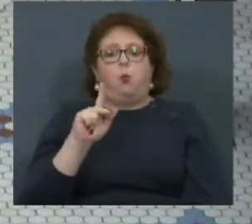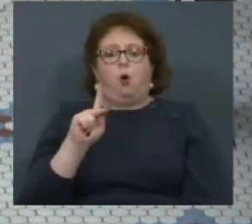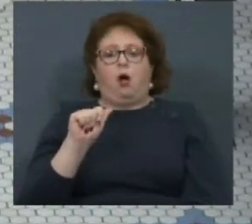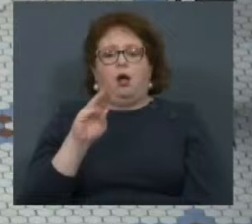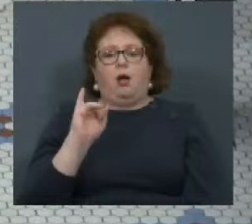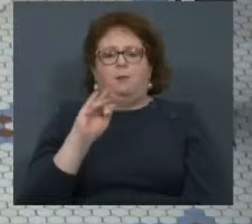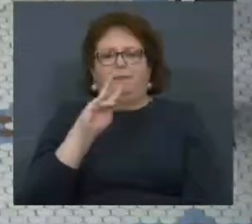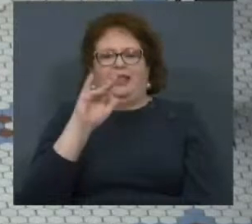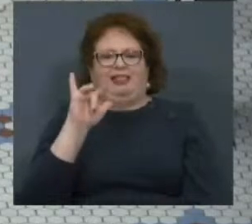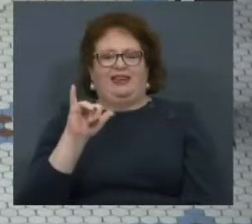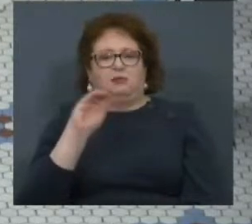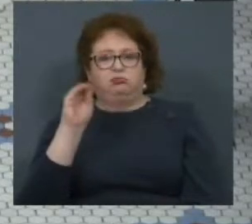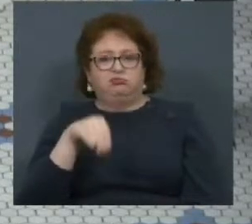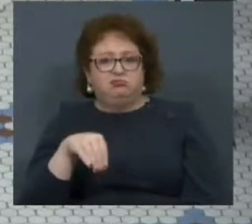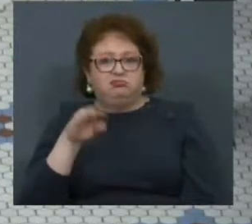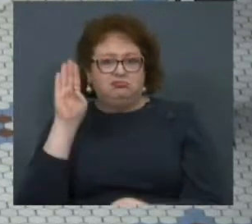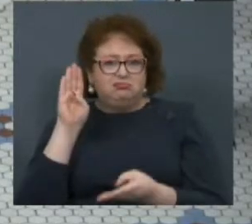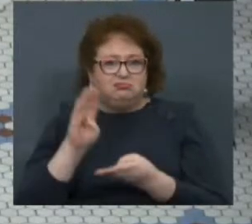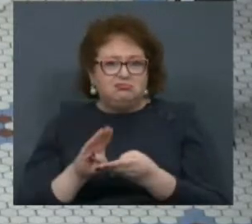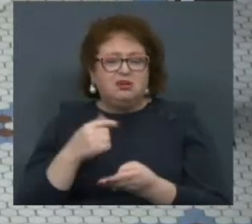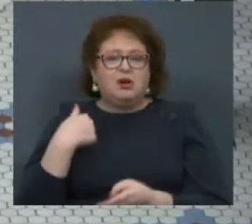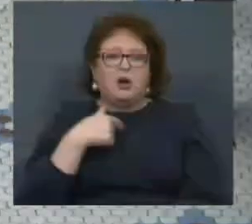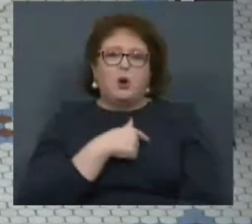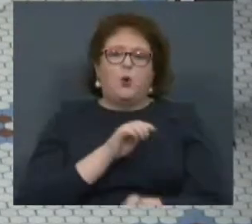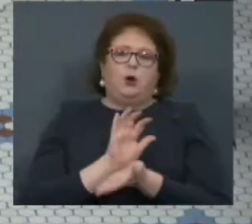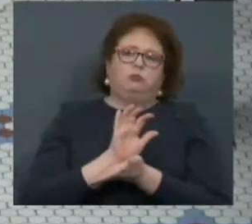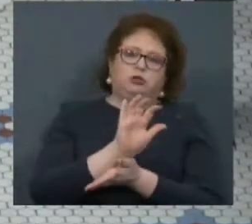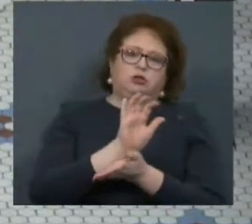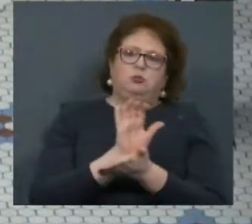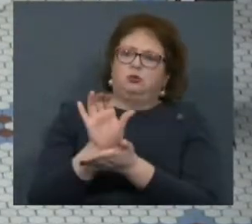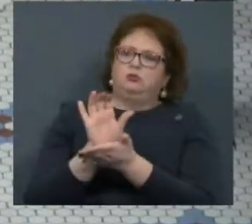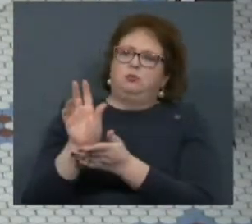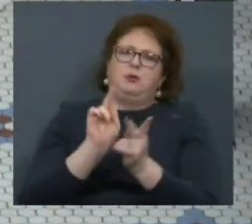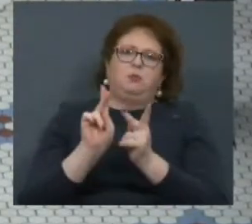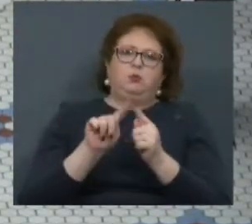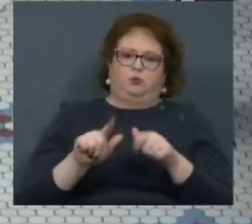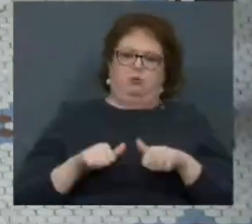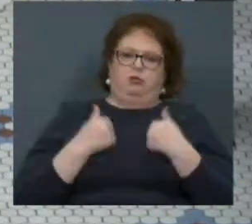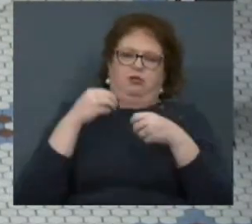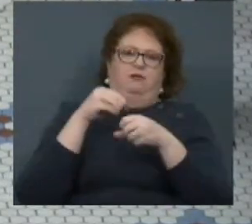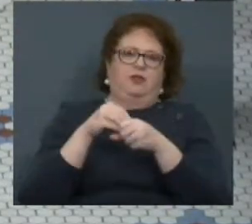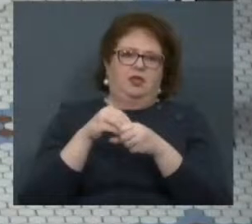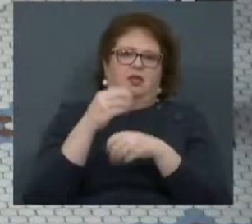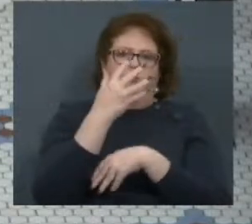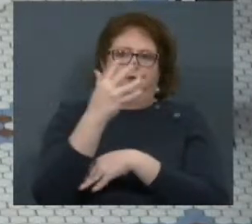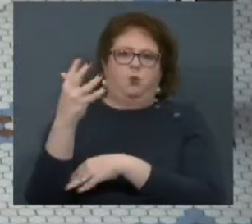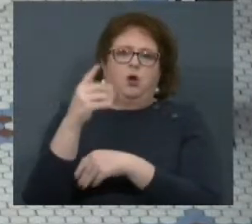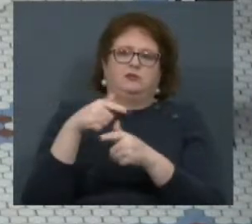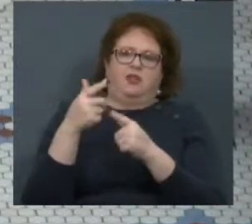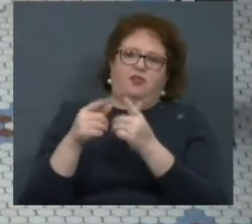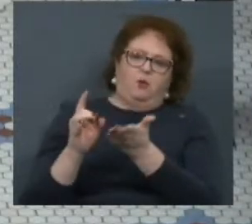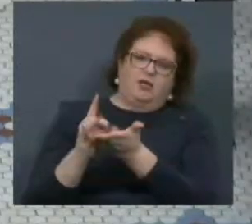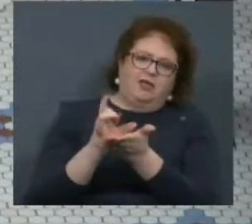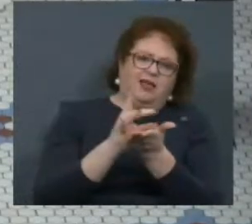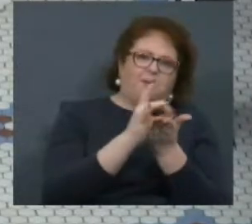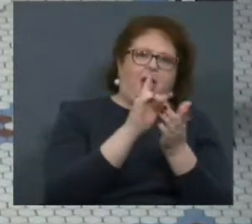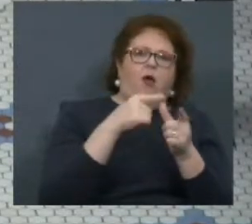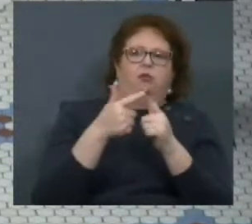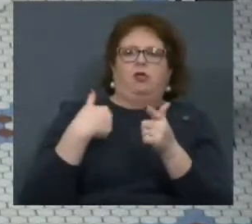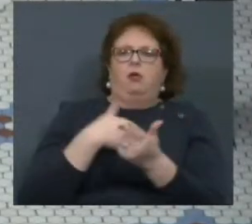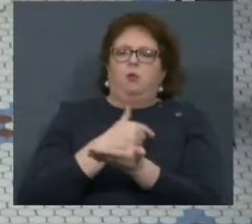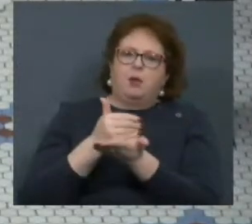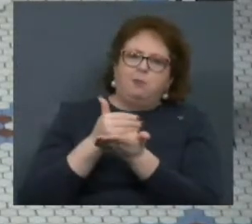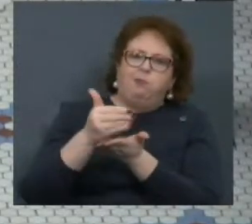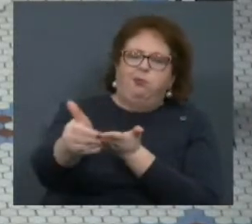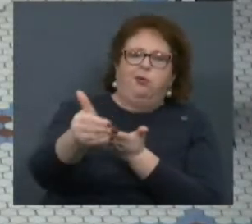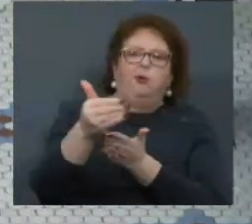we've pushed unhoused people into the woods along all the highways and bulldozed the areas that were covering them.